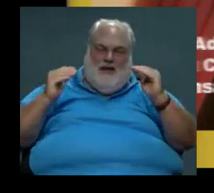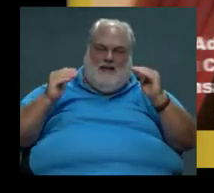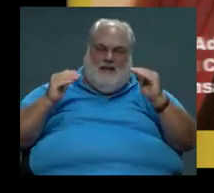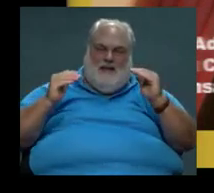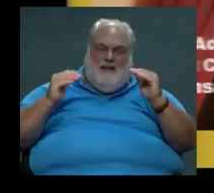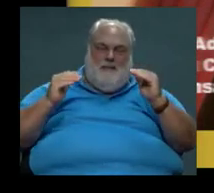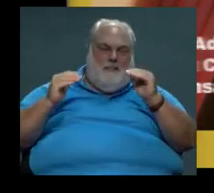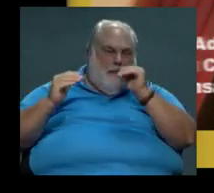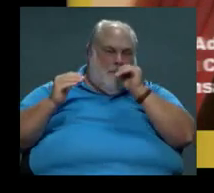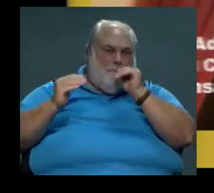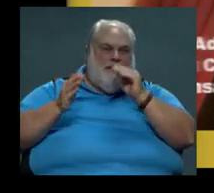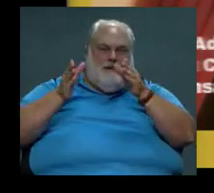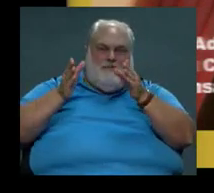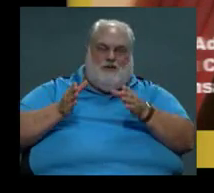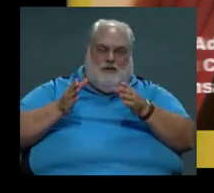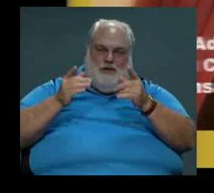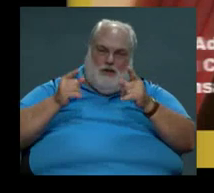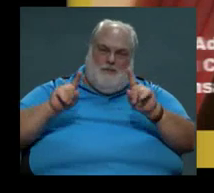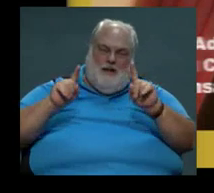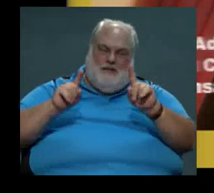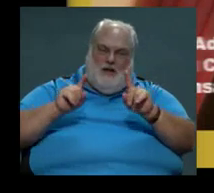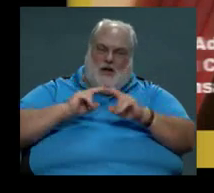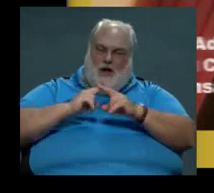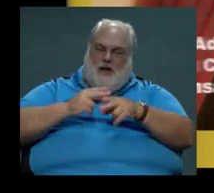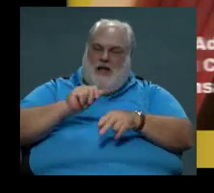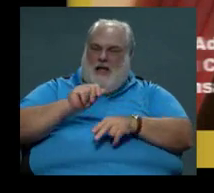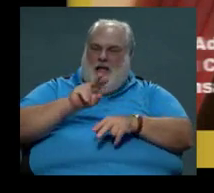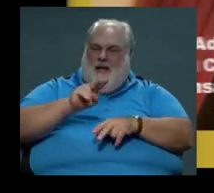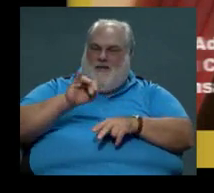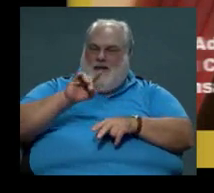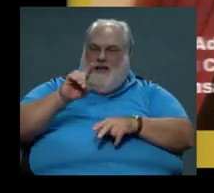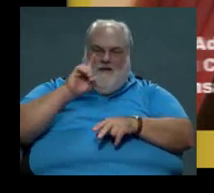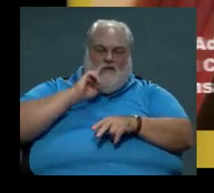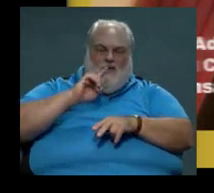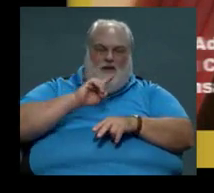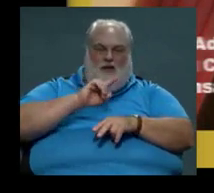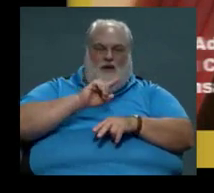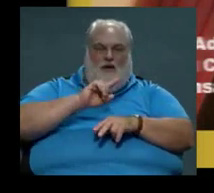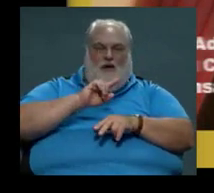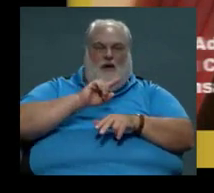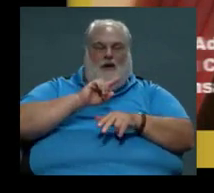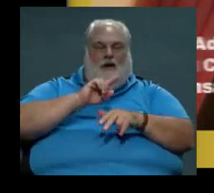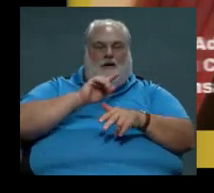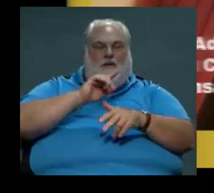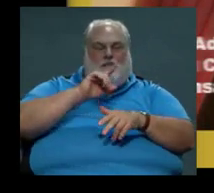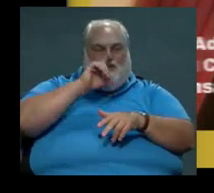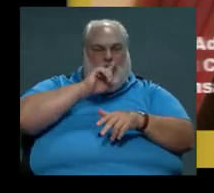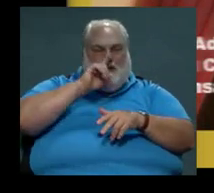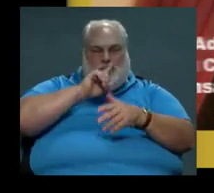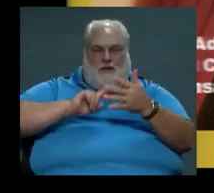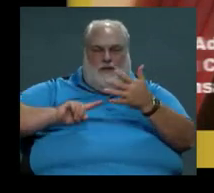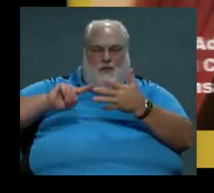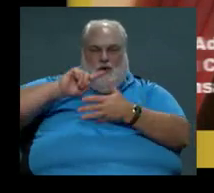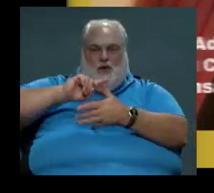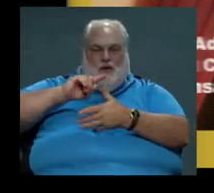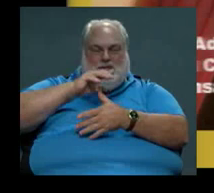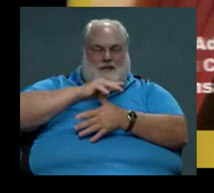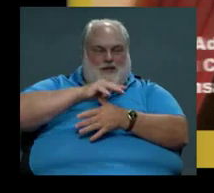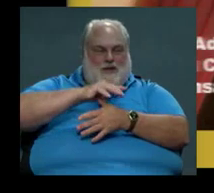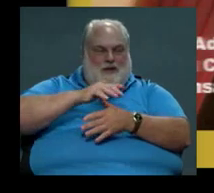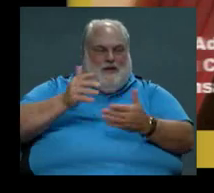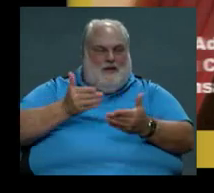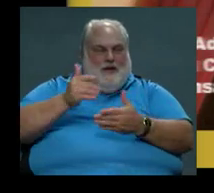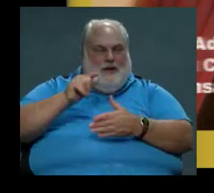via individual determination, called AVID, for grades 9 through 12 at the Little Rock Central High School. Here in our Little Rock School